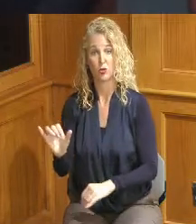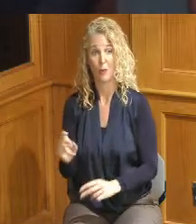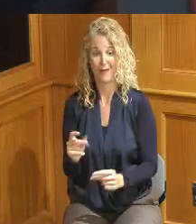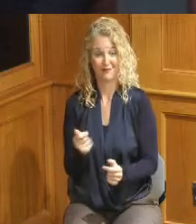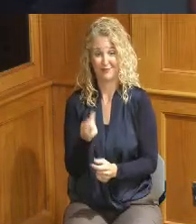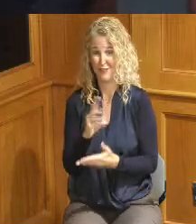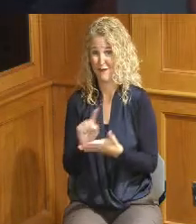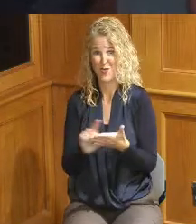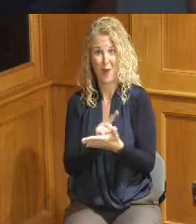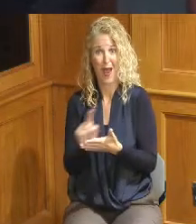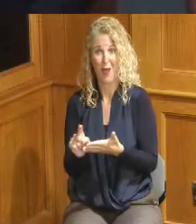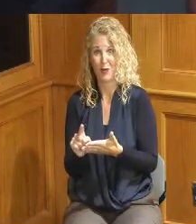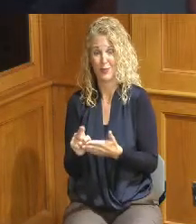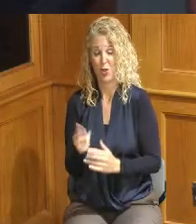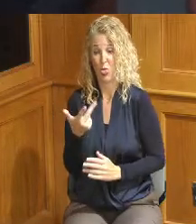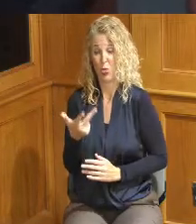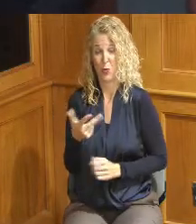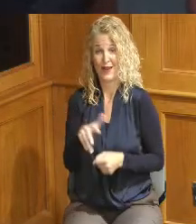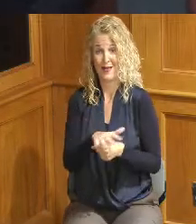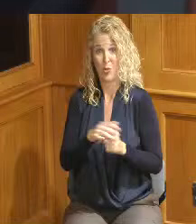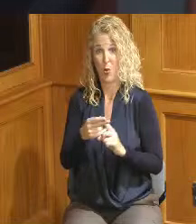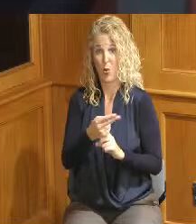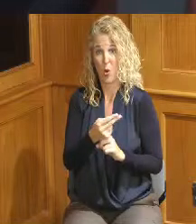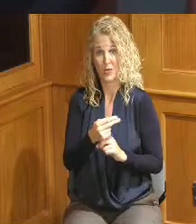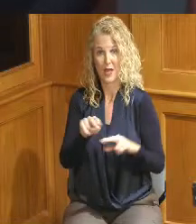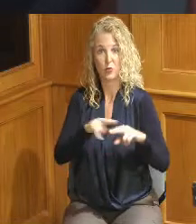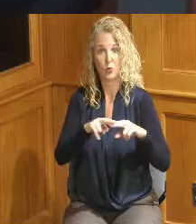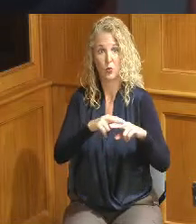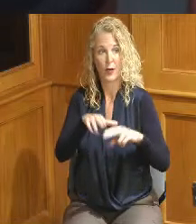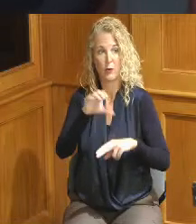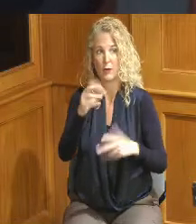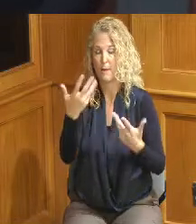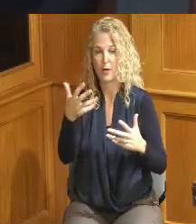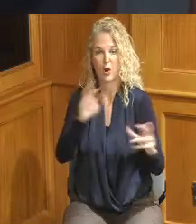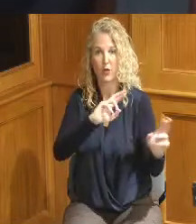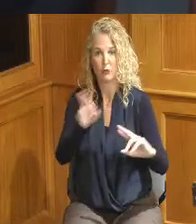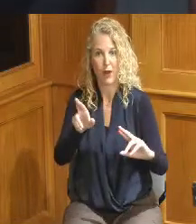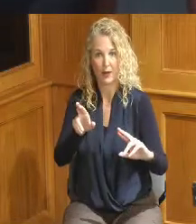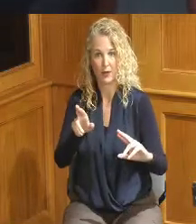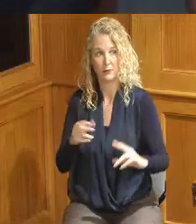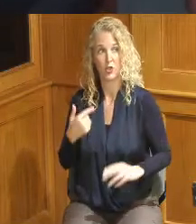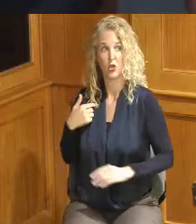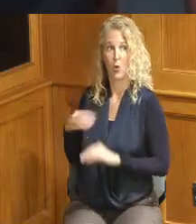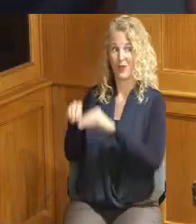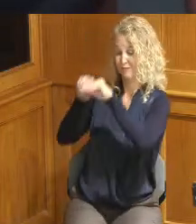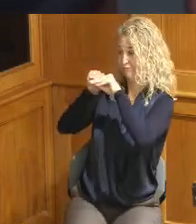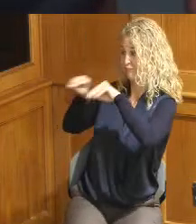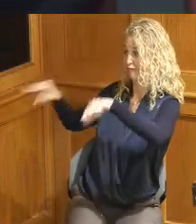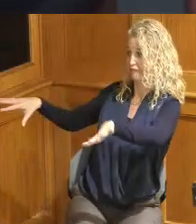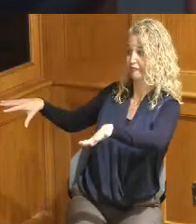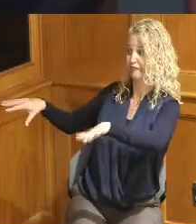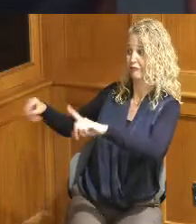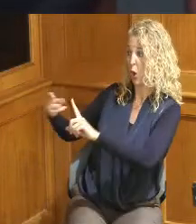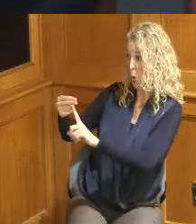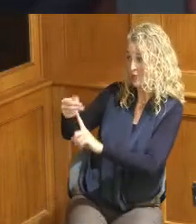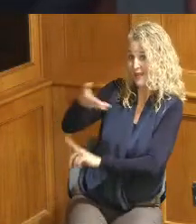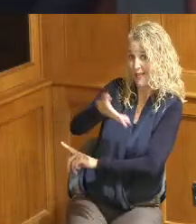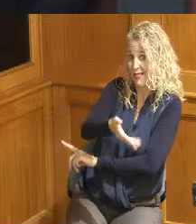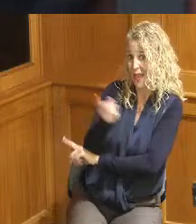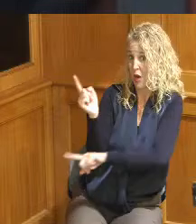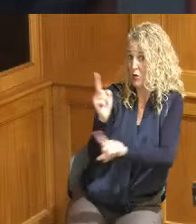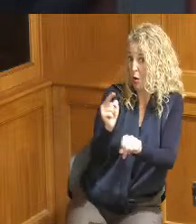go at 3 local hotels. And so we sent that information out as widely as we could. We gave it to the communities for them to send